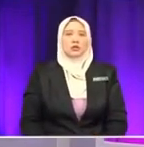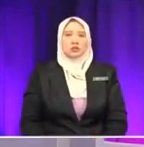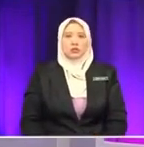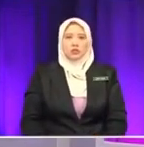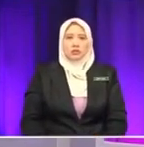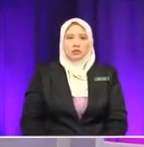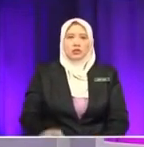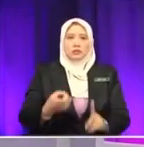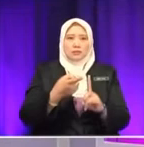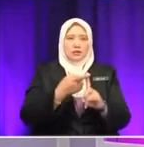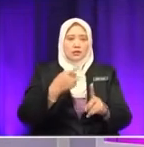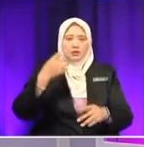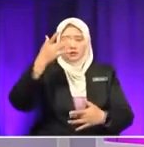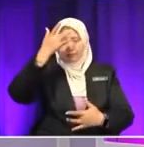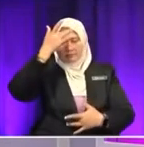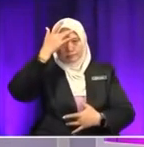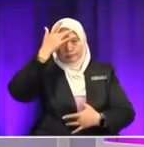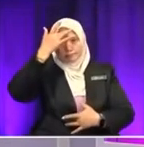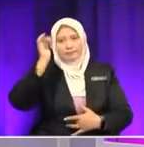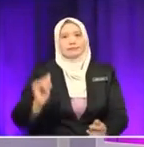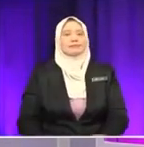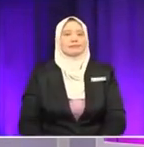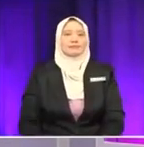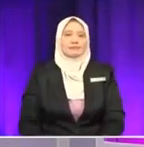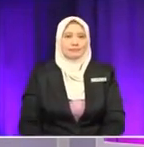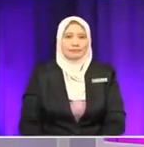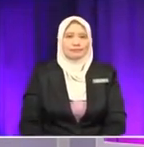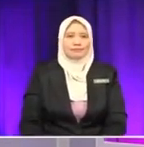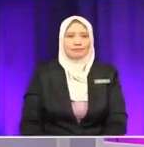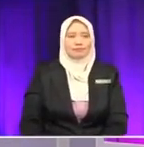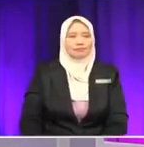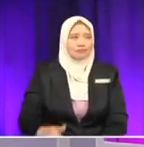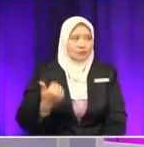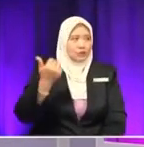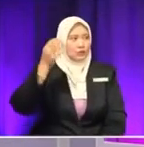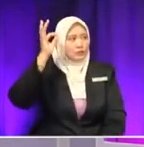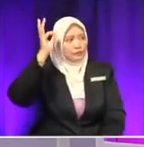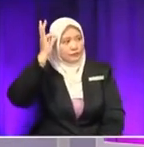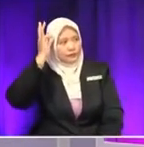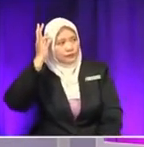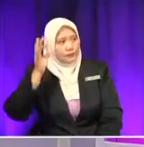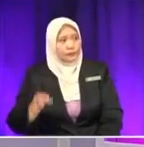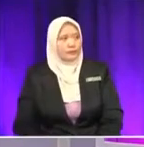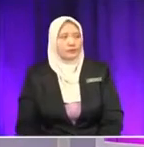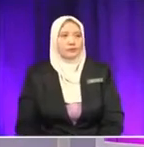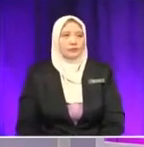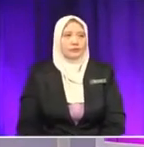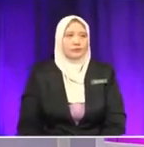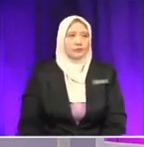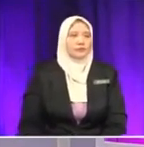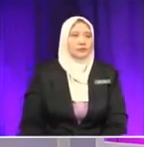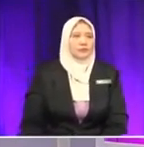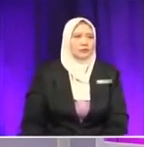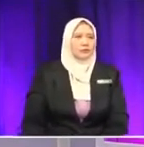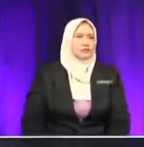Alright, from getting sickness. Good job, Faisal. Okay, now, Tivia, do